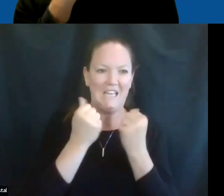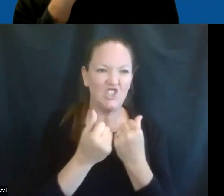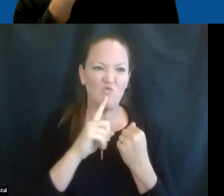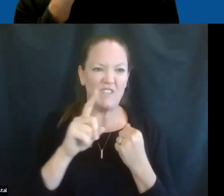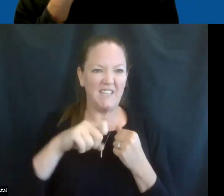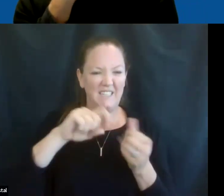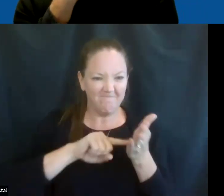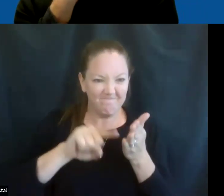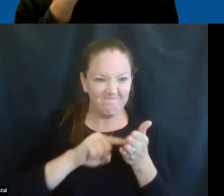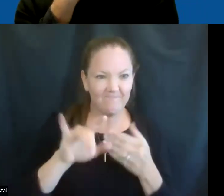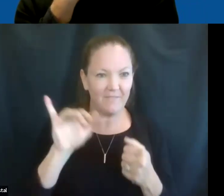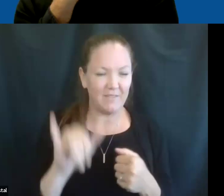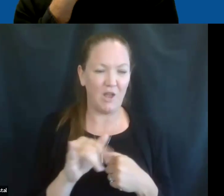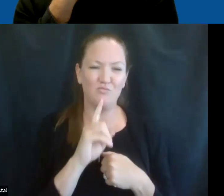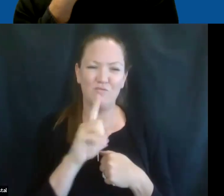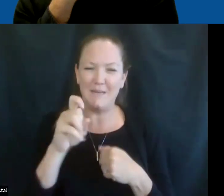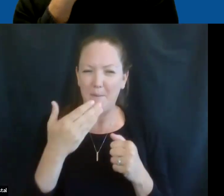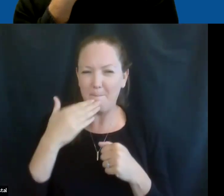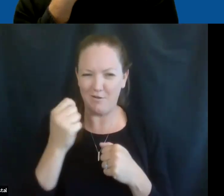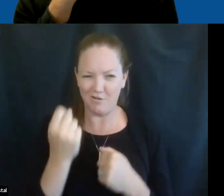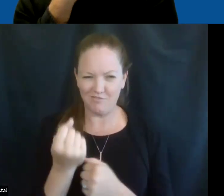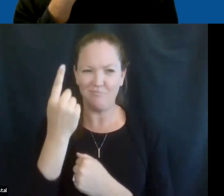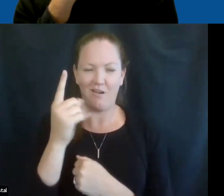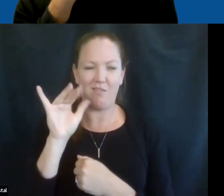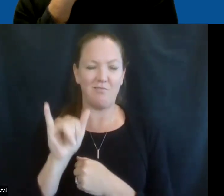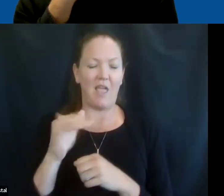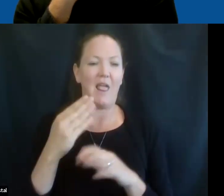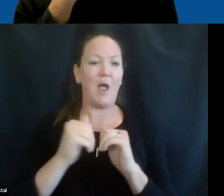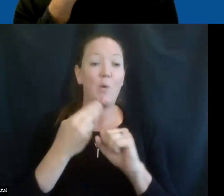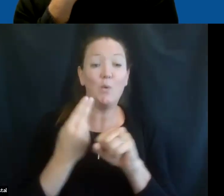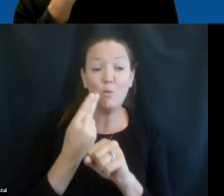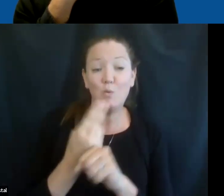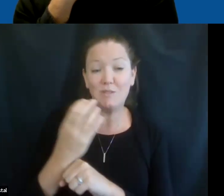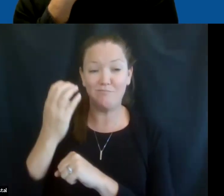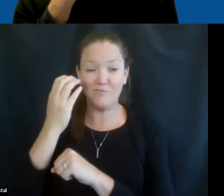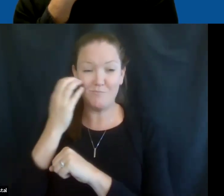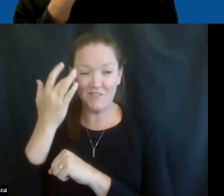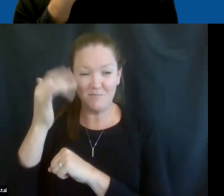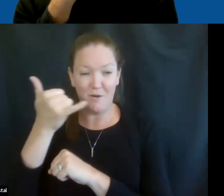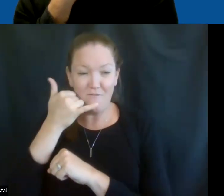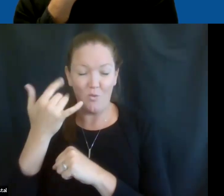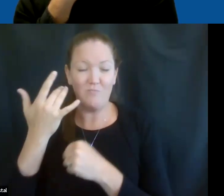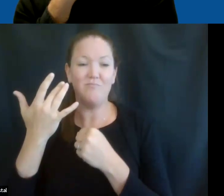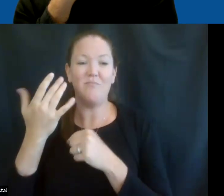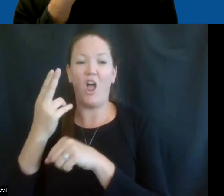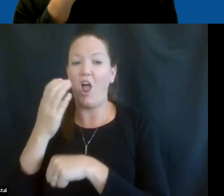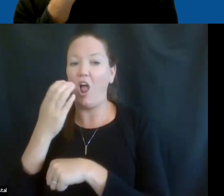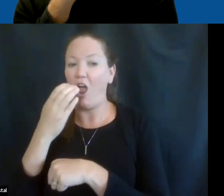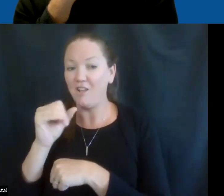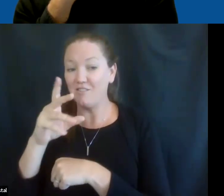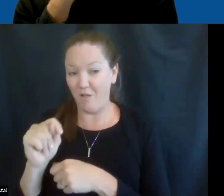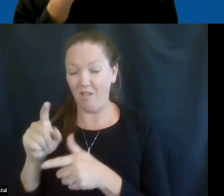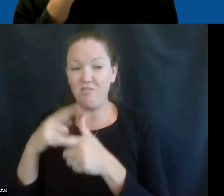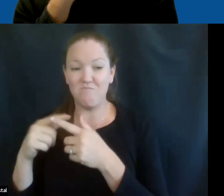into more, because I think we need a better understanding of use of smartphones as hotspots. But I think as of